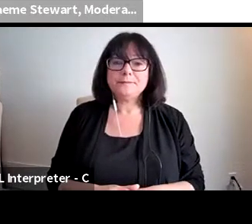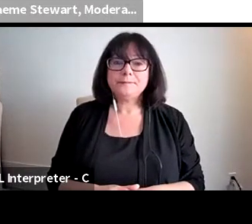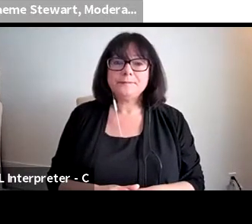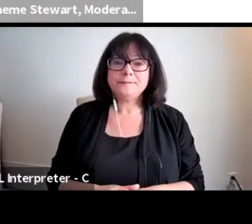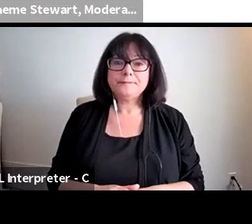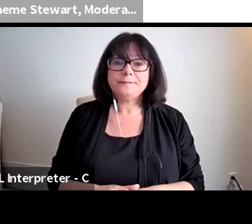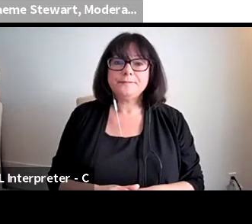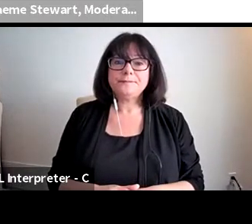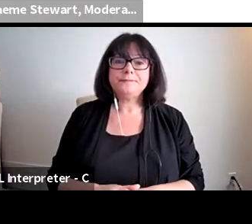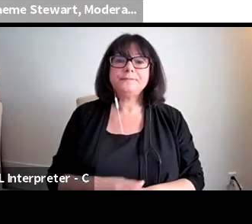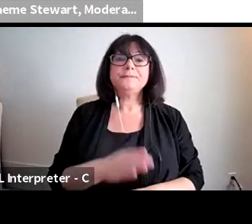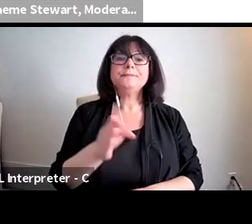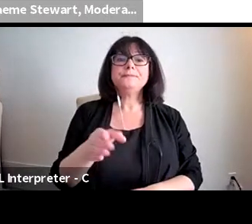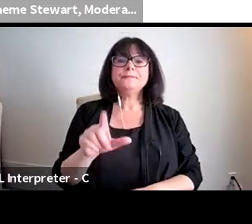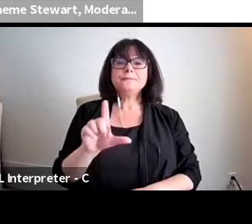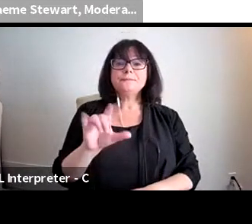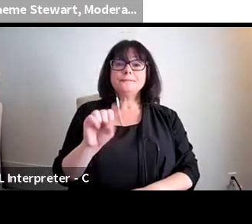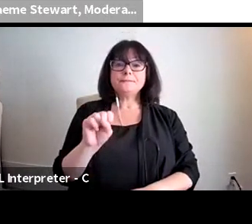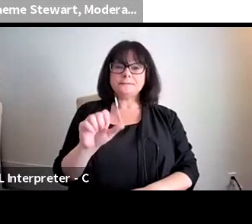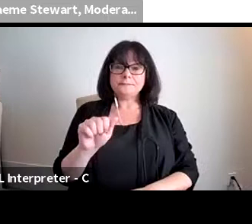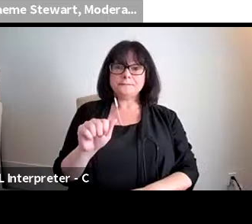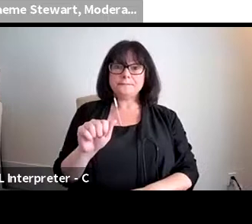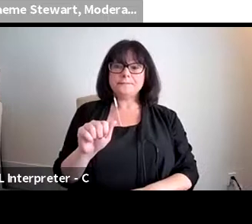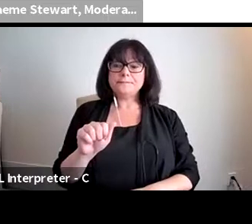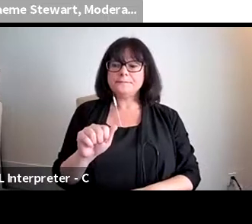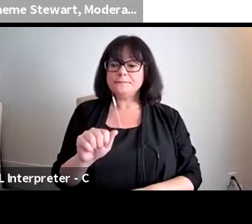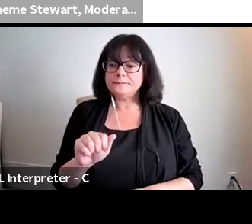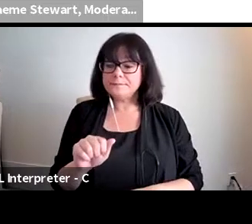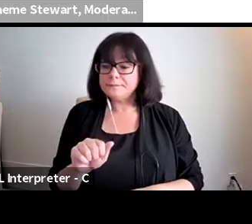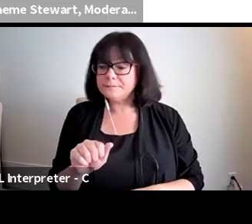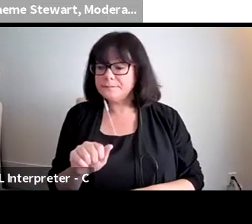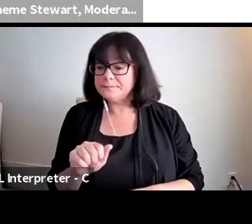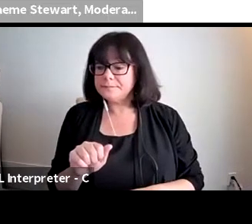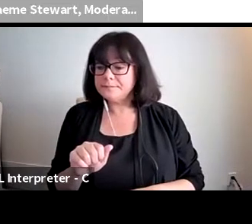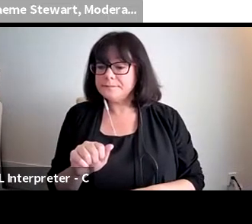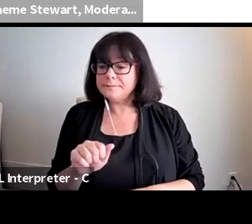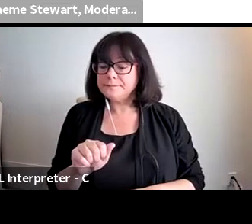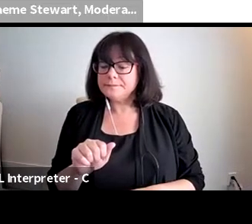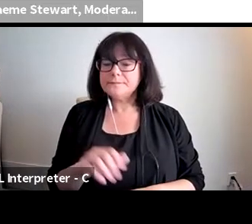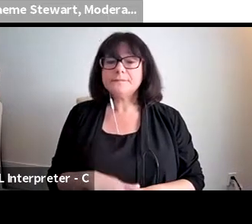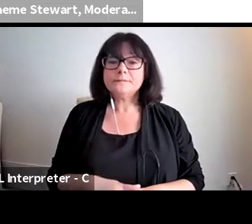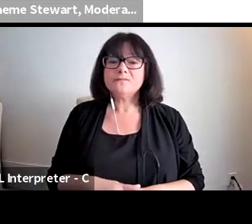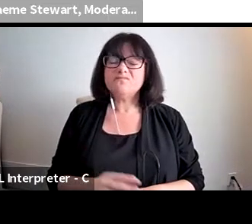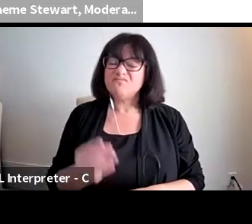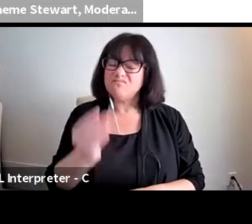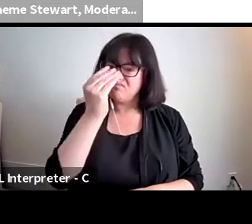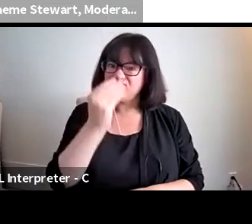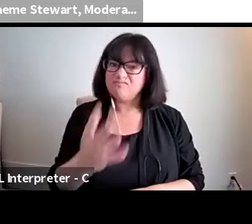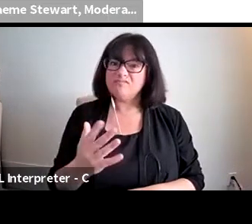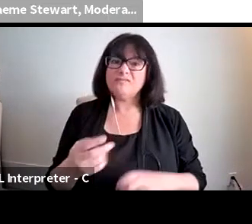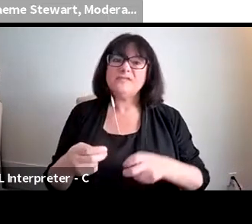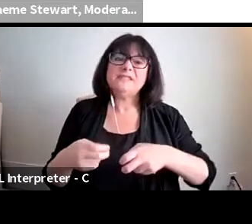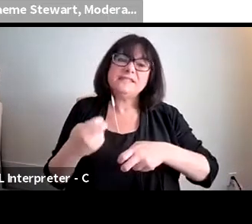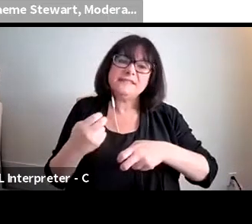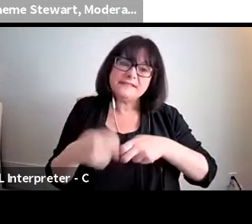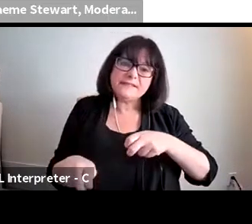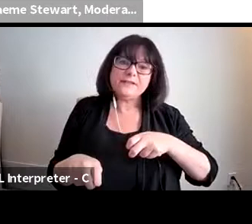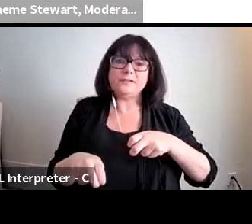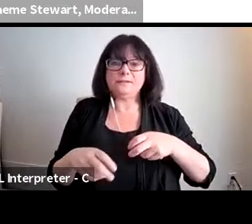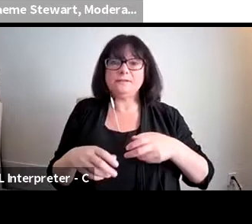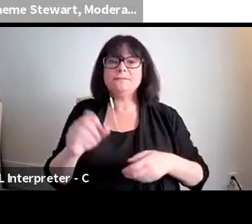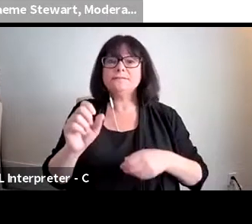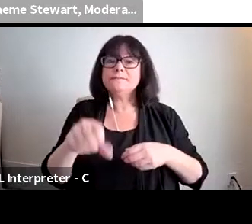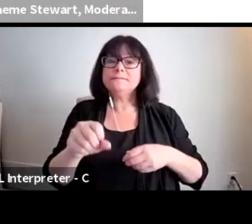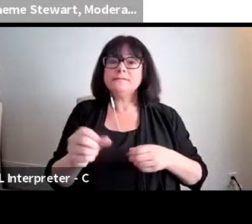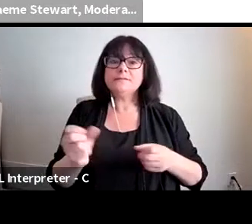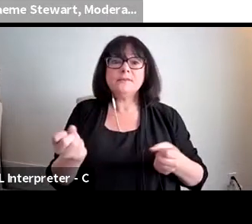I would just say that it's proven to be a very difficult issue and one that's quite demoralizing, I think, for a lot of students